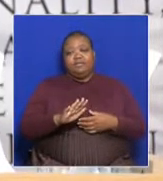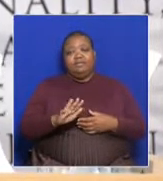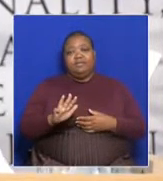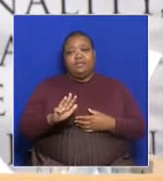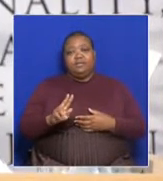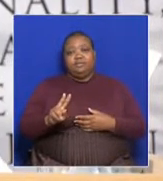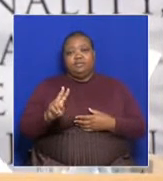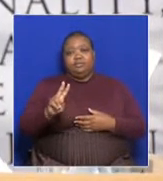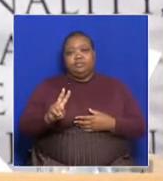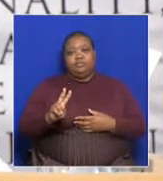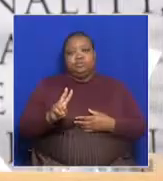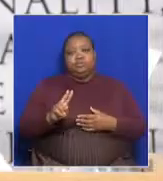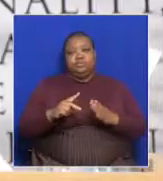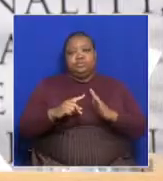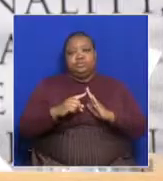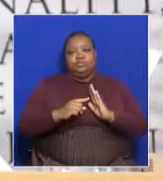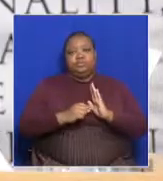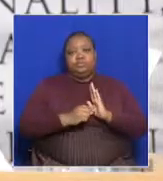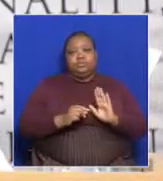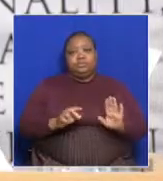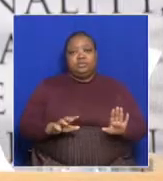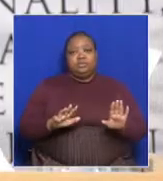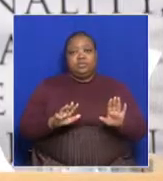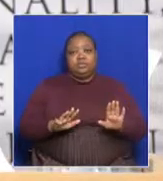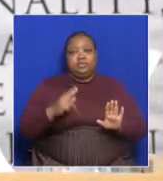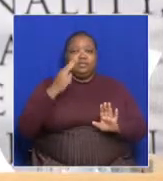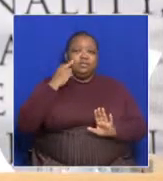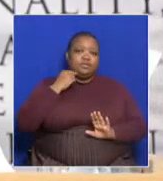dated 9th November 2021.